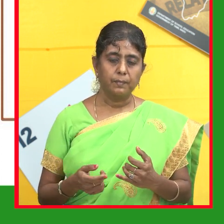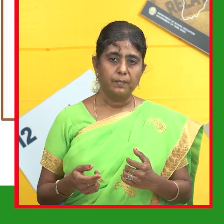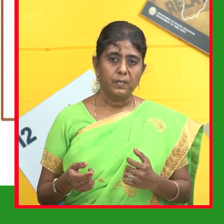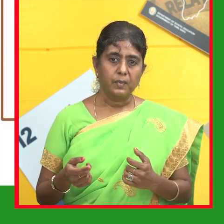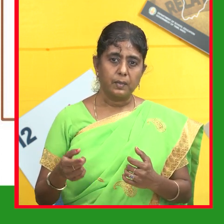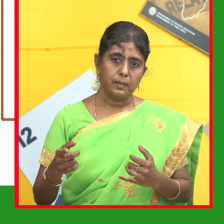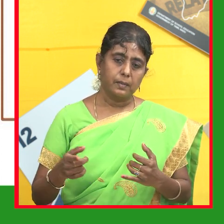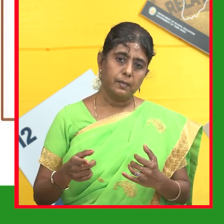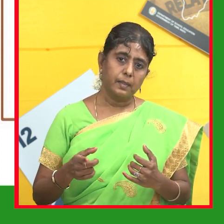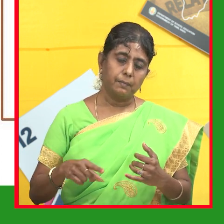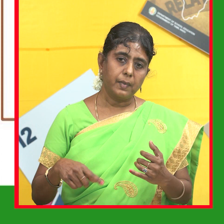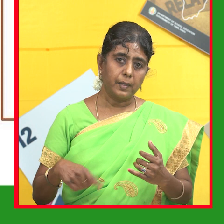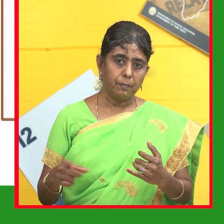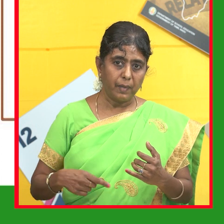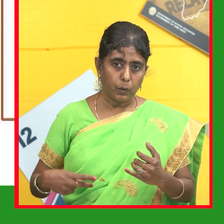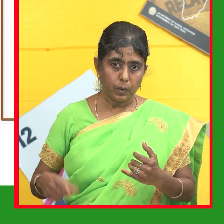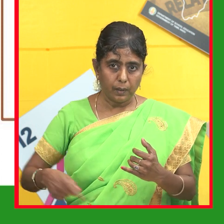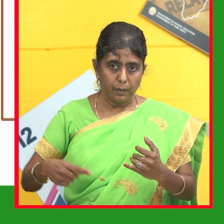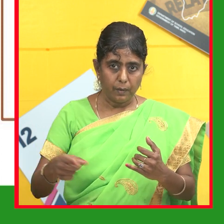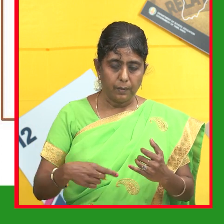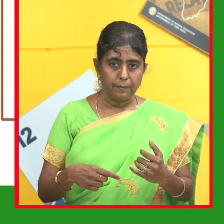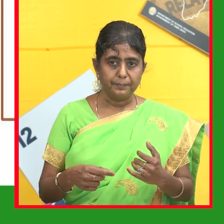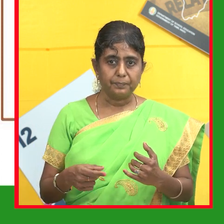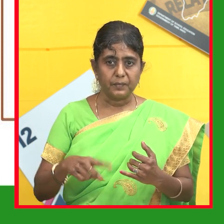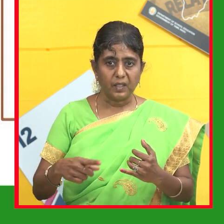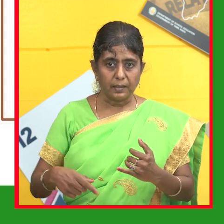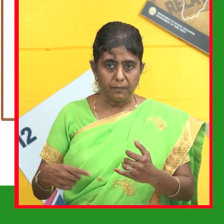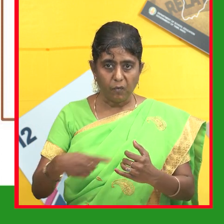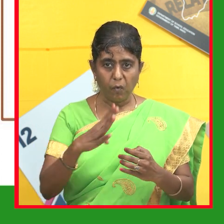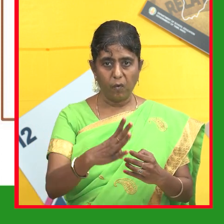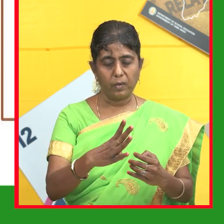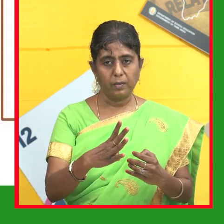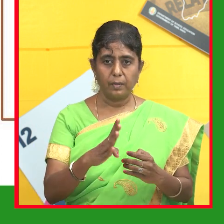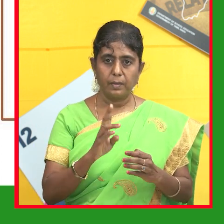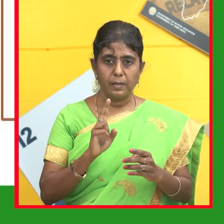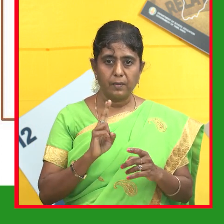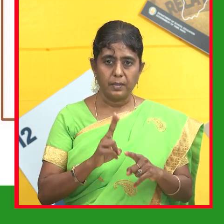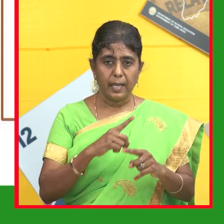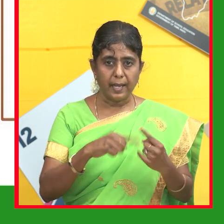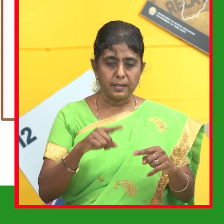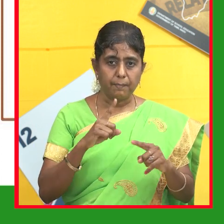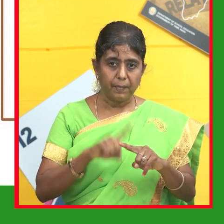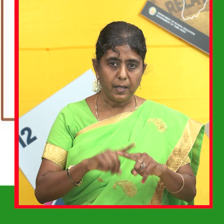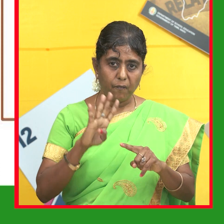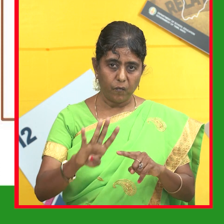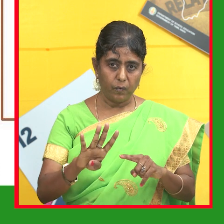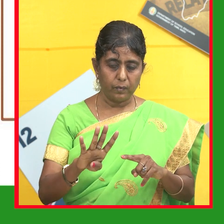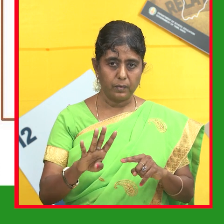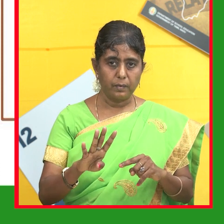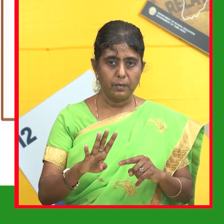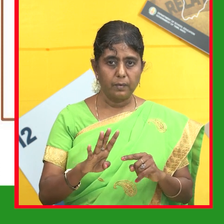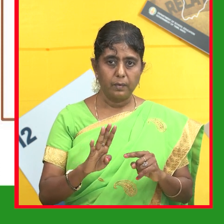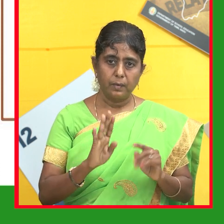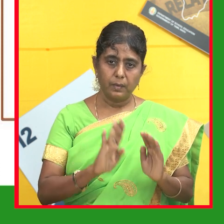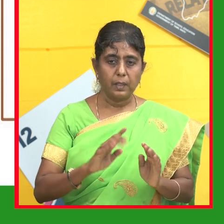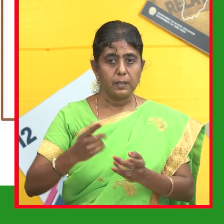by 2, so you get 8 by 2 minus 5 by 2. 8 by 2 is 4, so we can write the factor as x plus 4.